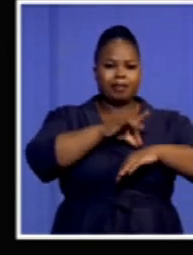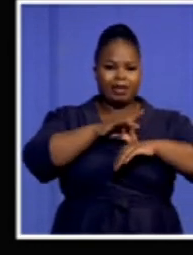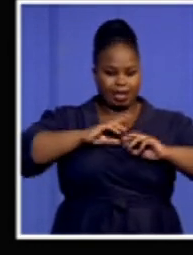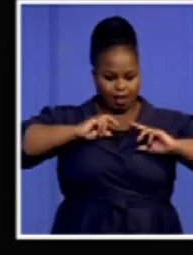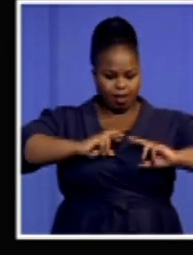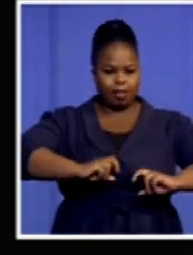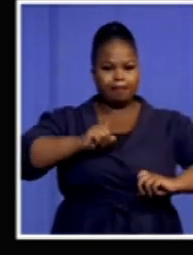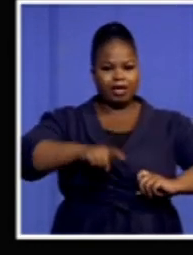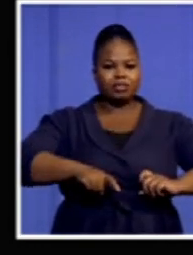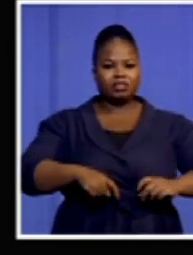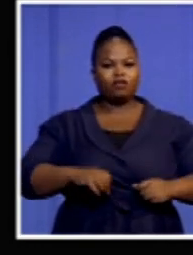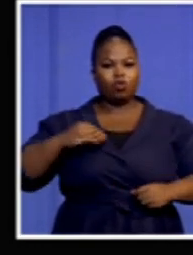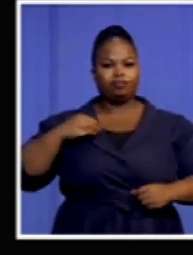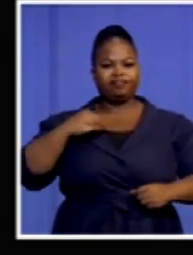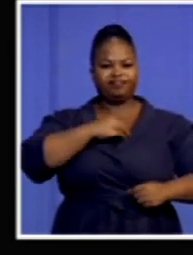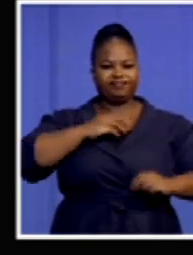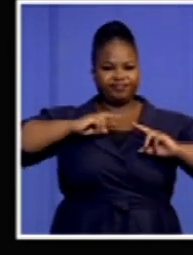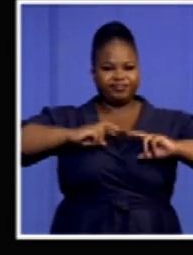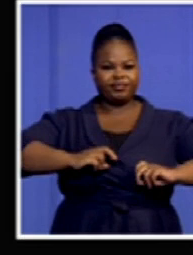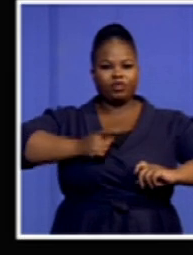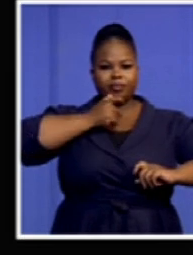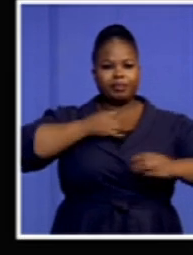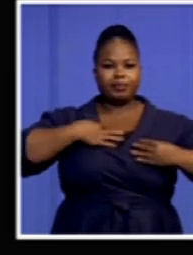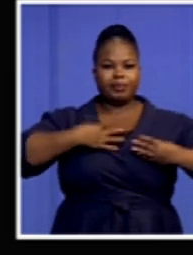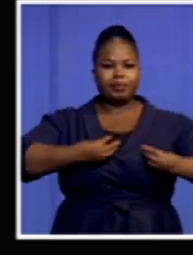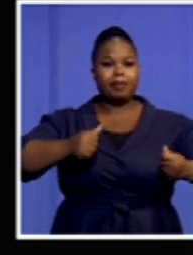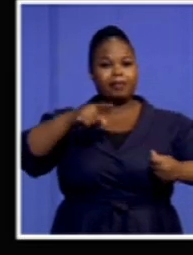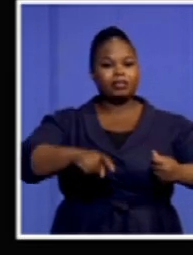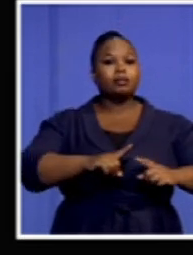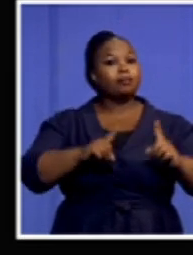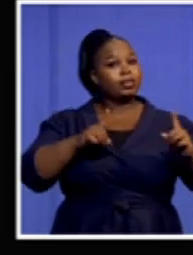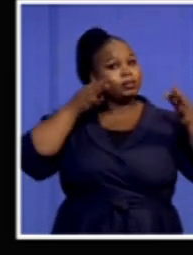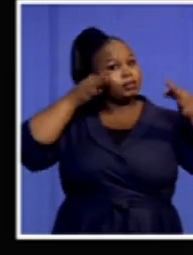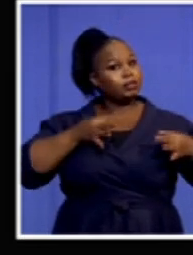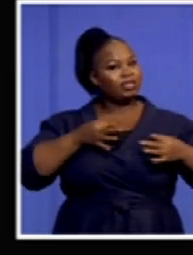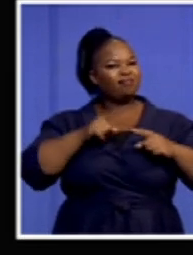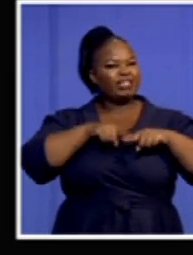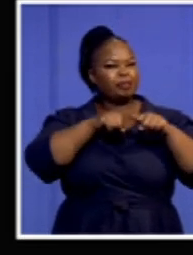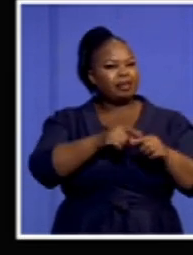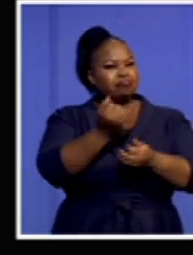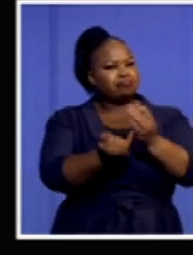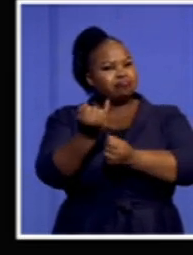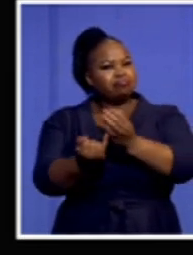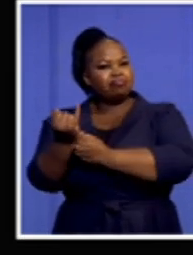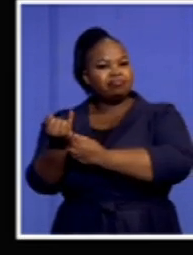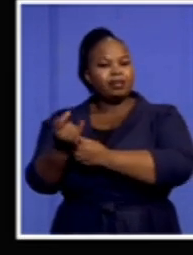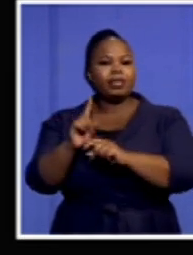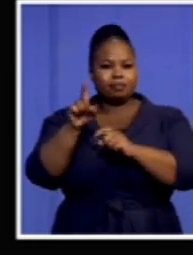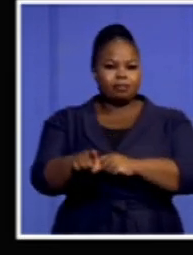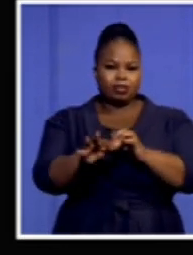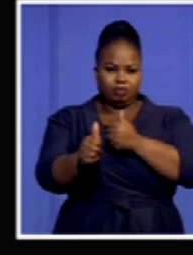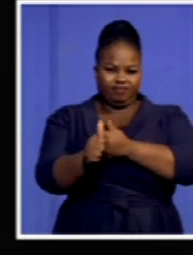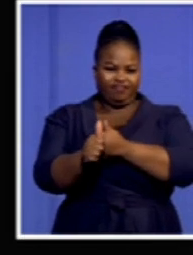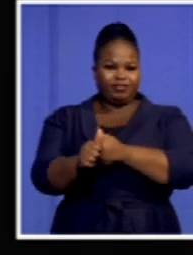treatment, but that has to be determined on a case-by-case basis and has to be tailored depending the public health risks